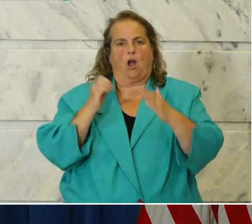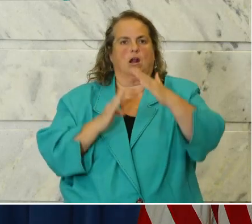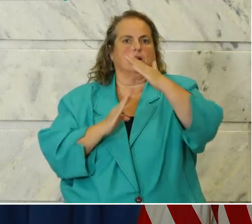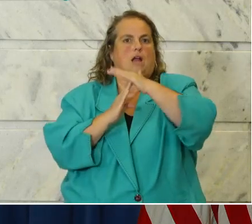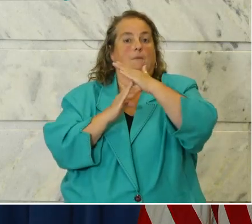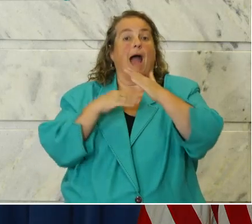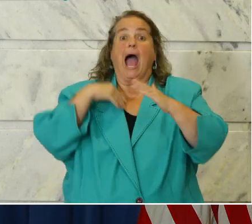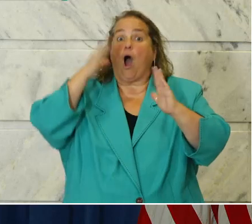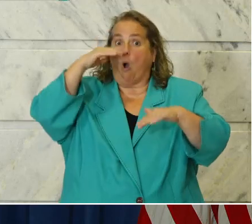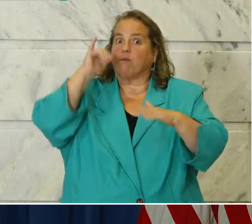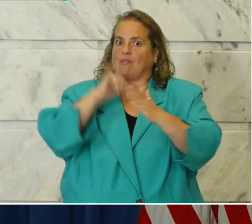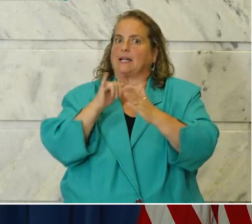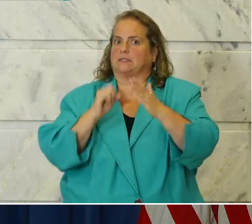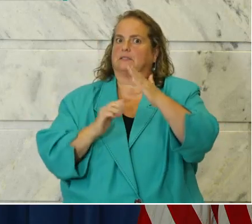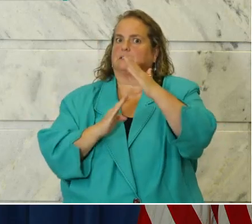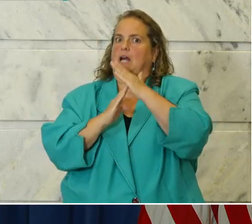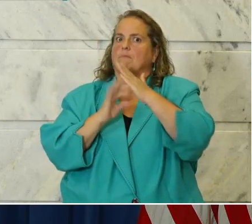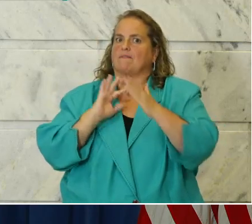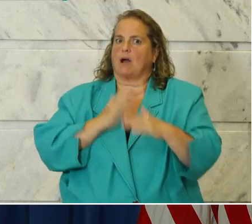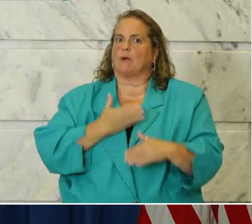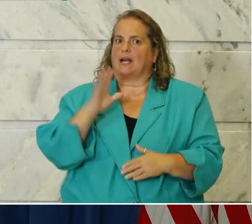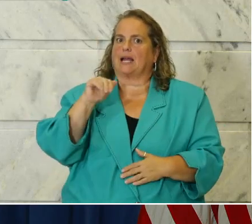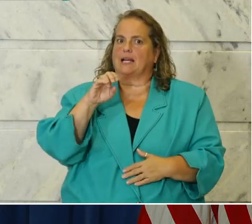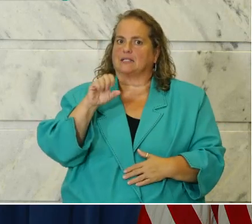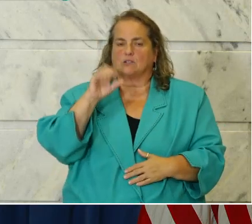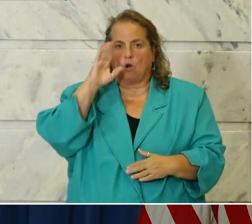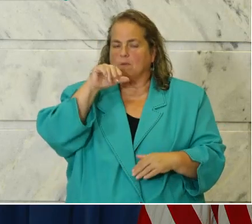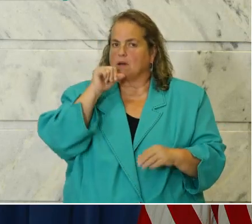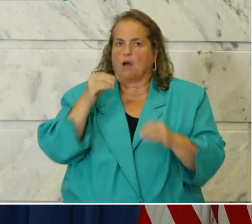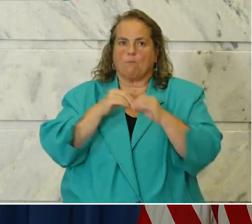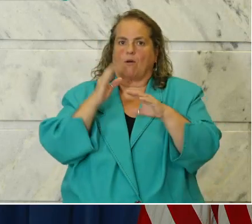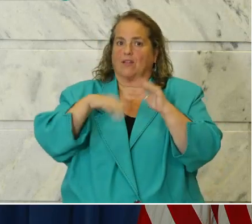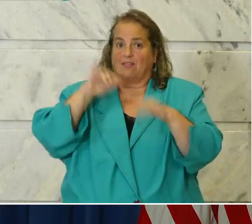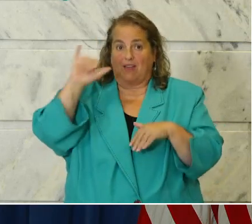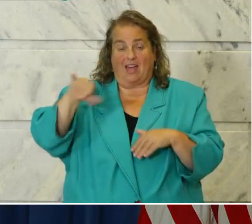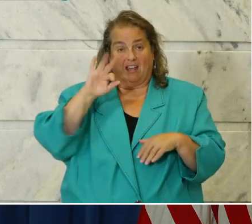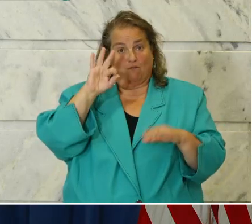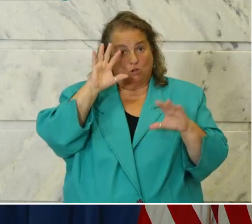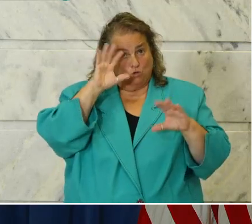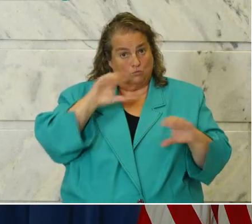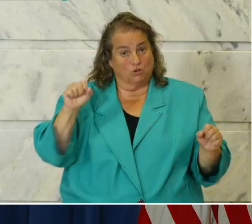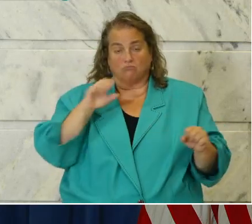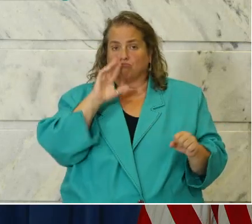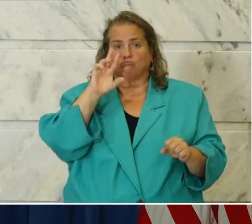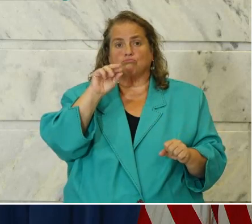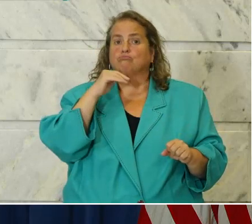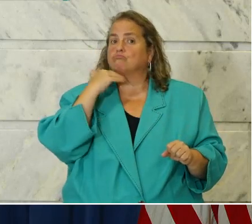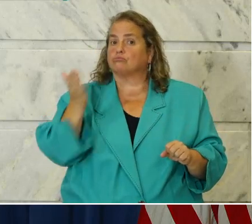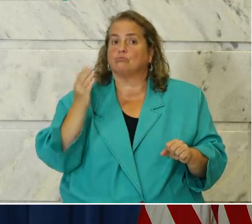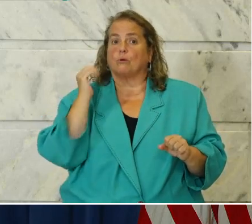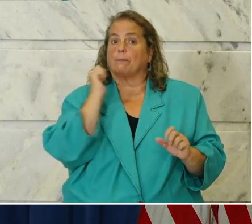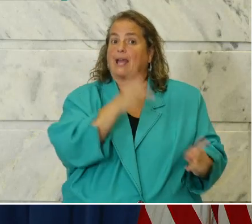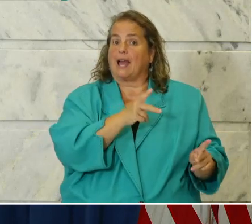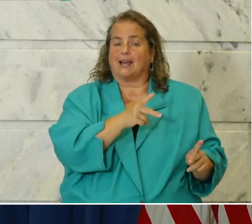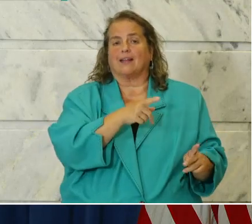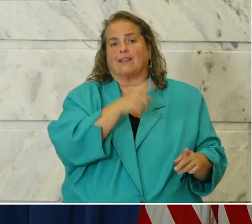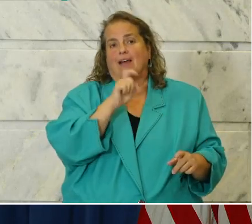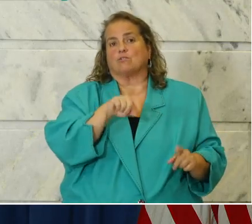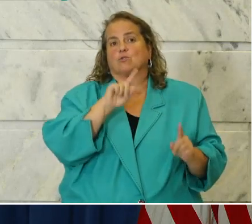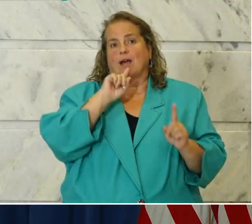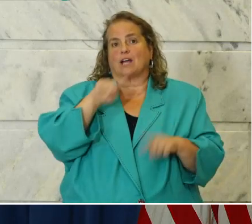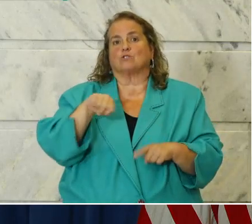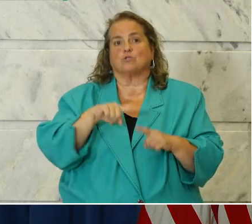of our cases. If a superintendent ignores it and goes back, they're going to have to answer